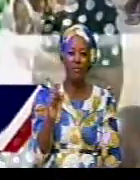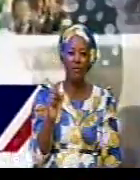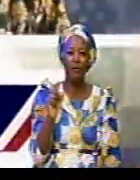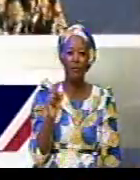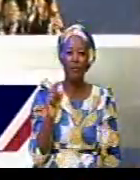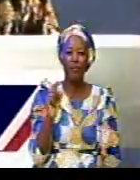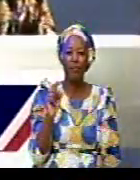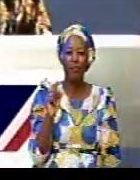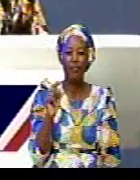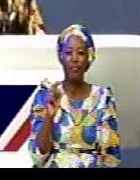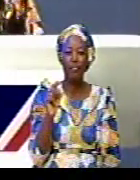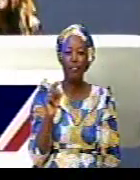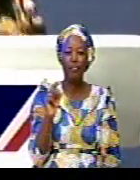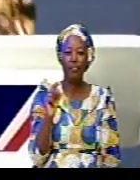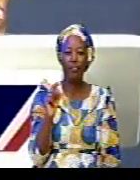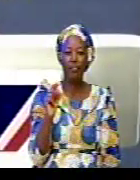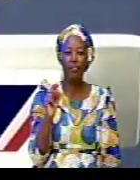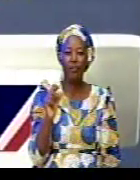55,